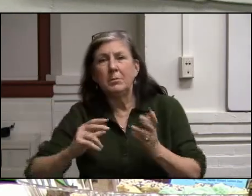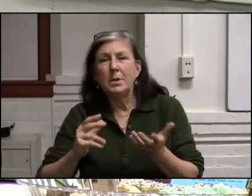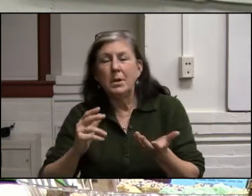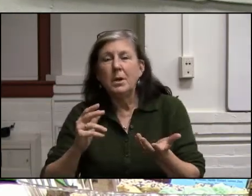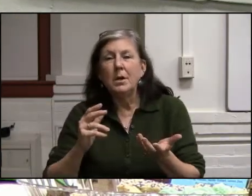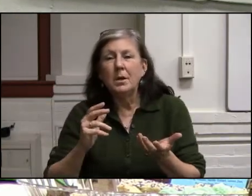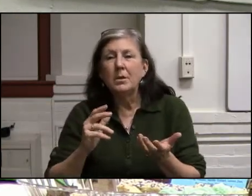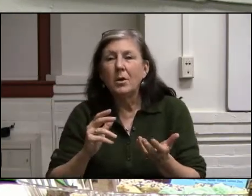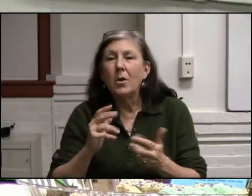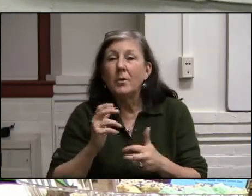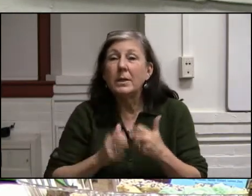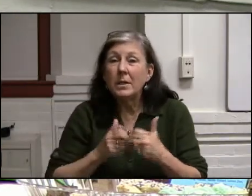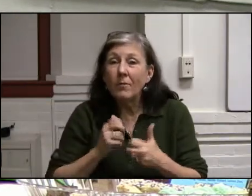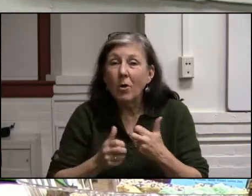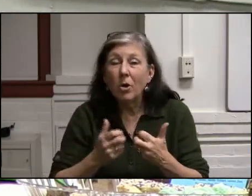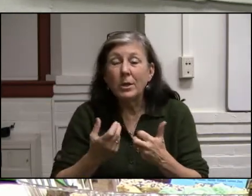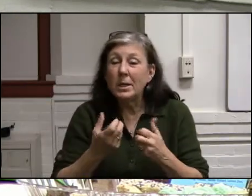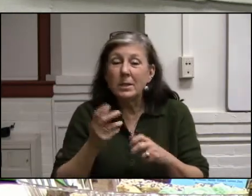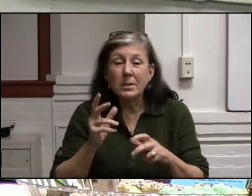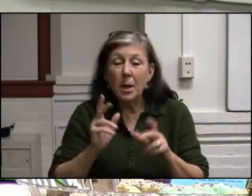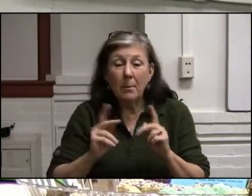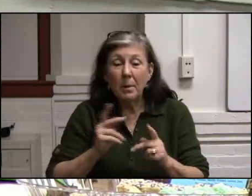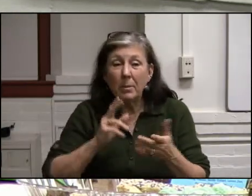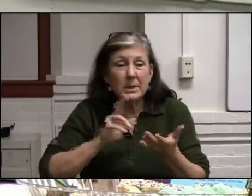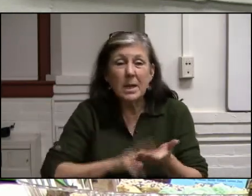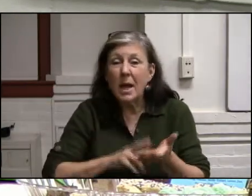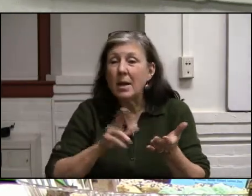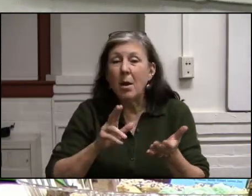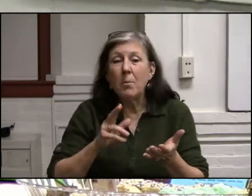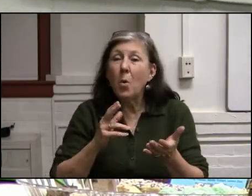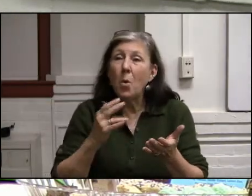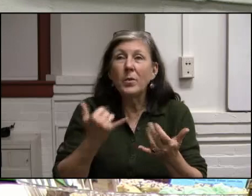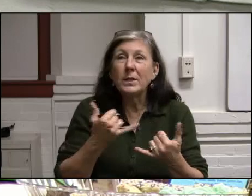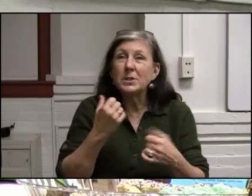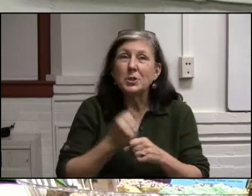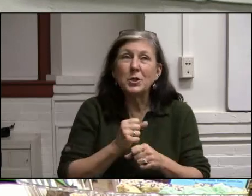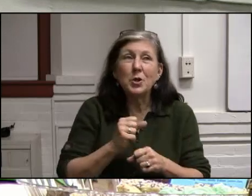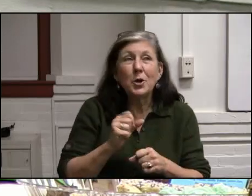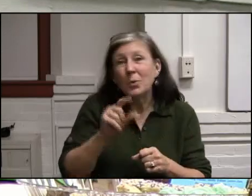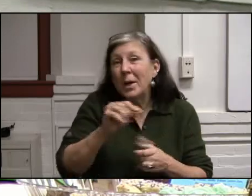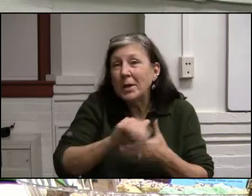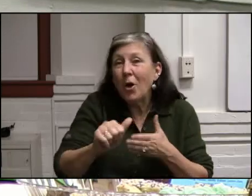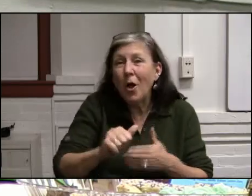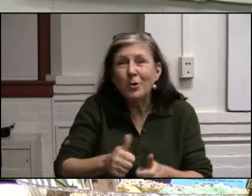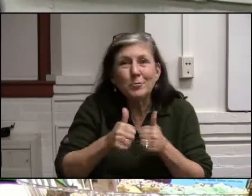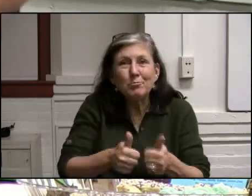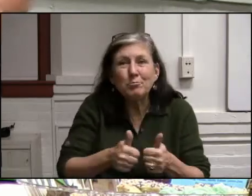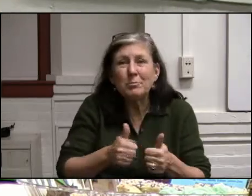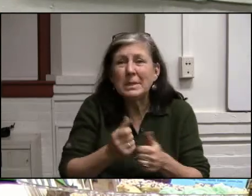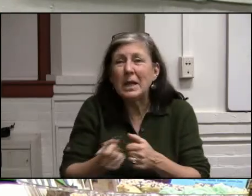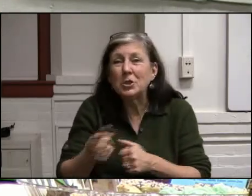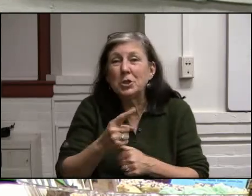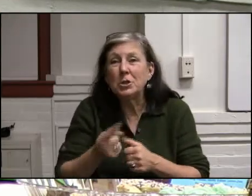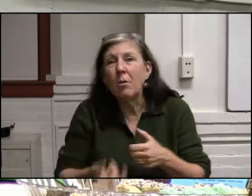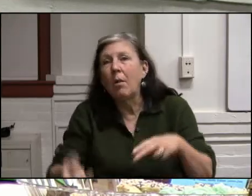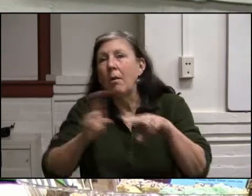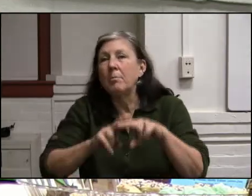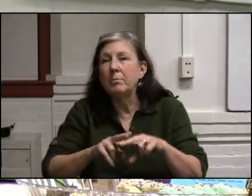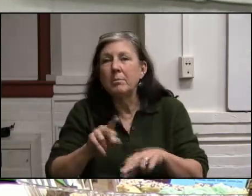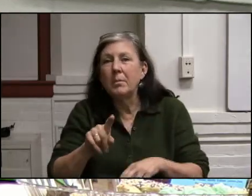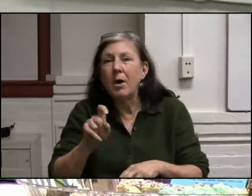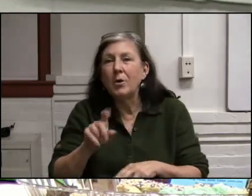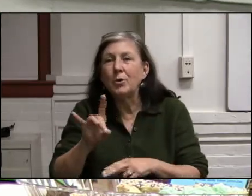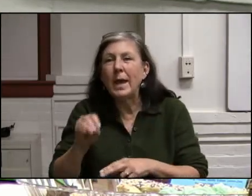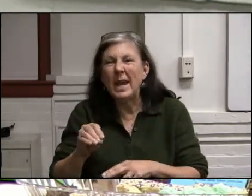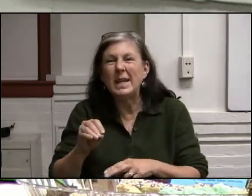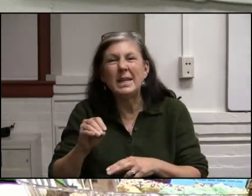place like Comcast. Sign up and we'll give you all of it for $20 this year, and next year it's $180. And so that hasn't changed. That model didn't change, and